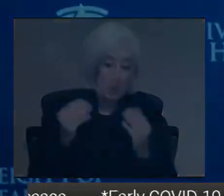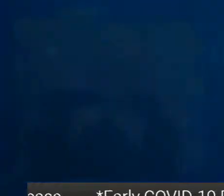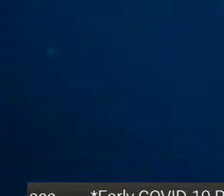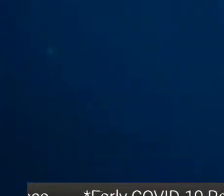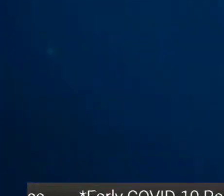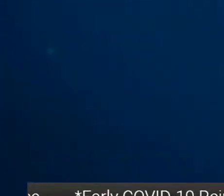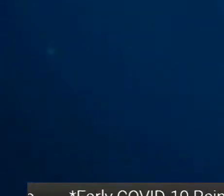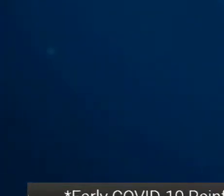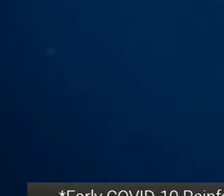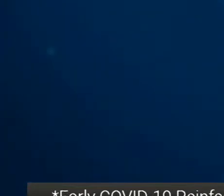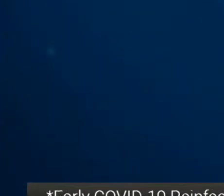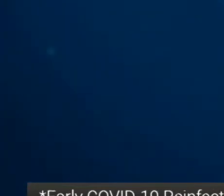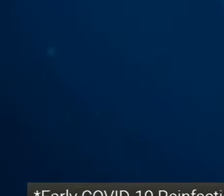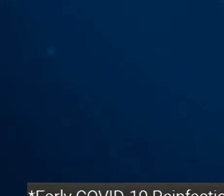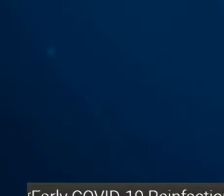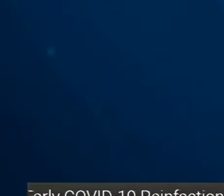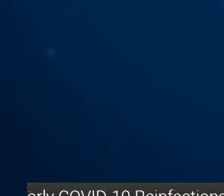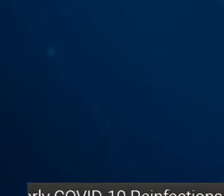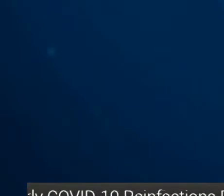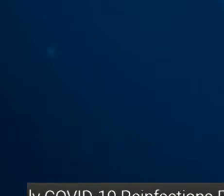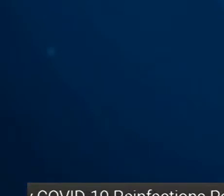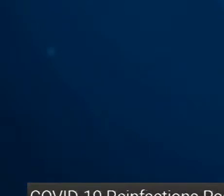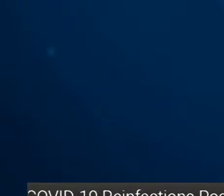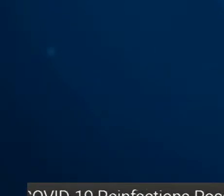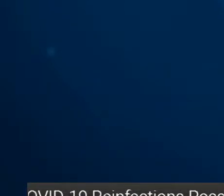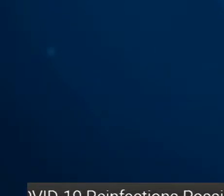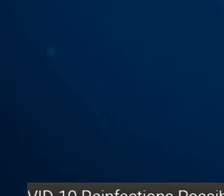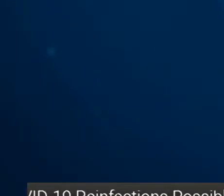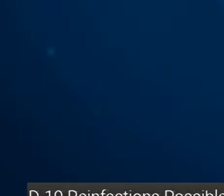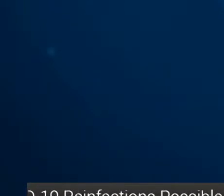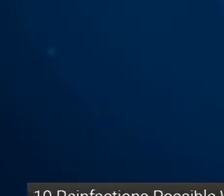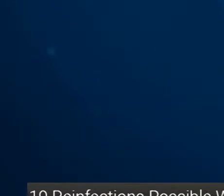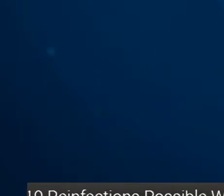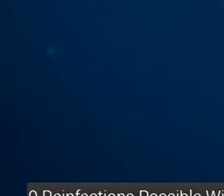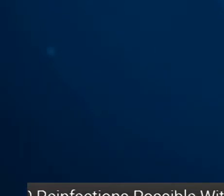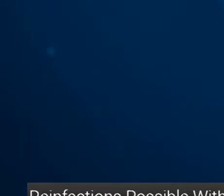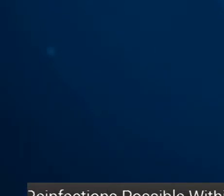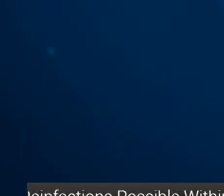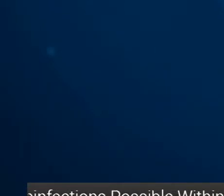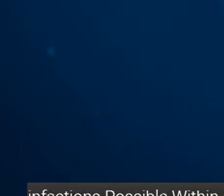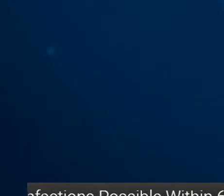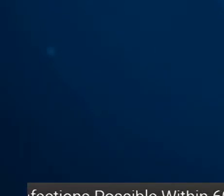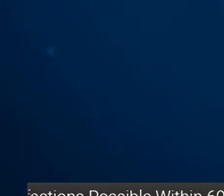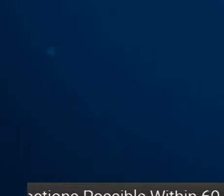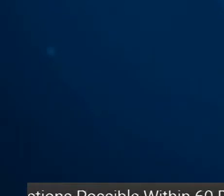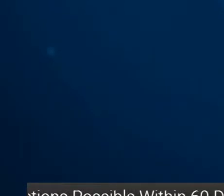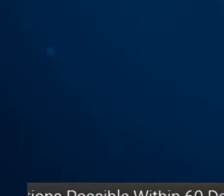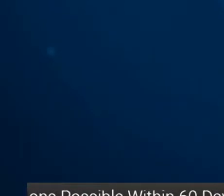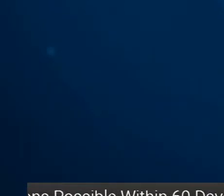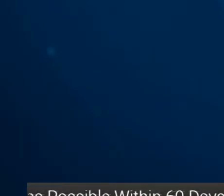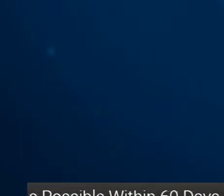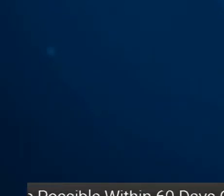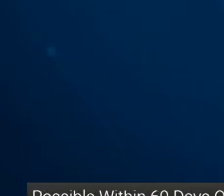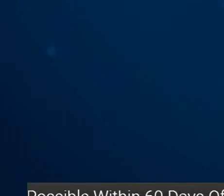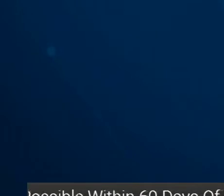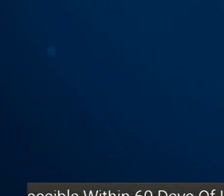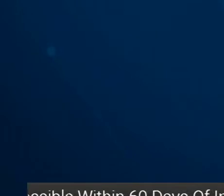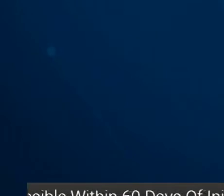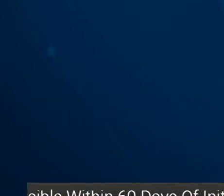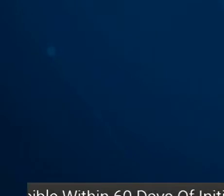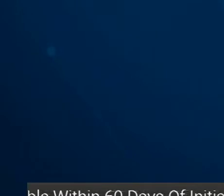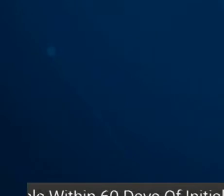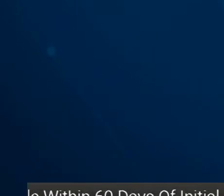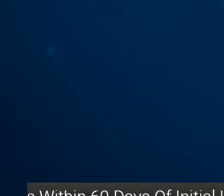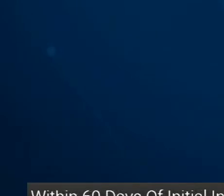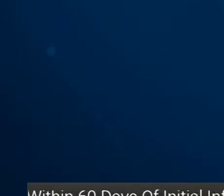up. It's an interesting, it's something to just, before you get real comfortable with the idea that you want to have COVID, to have natural immunity, let's